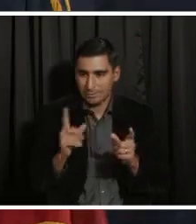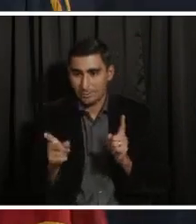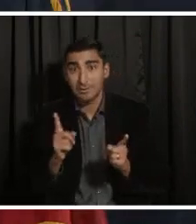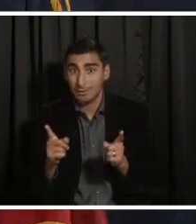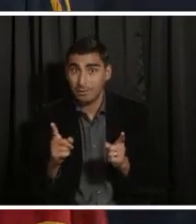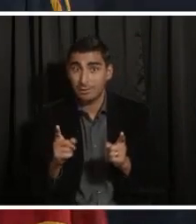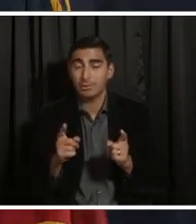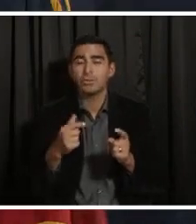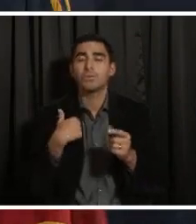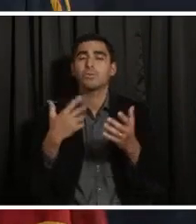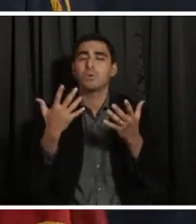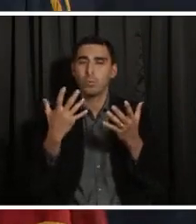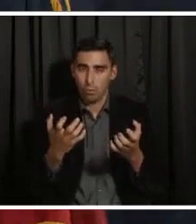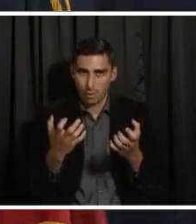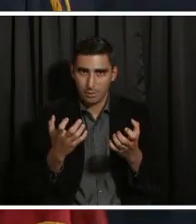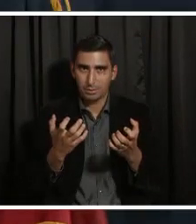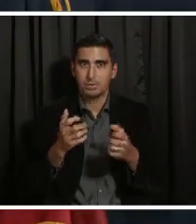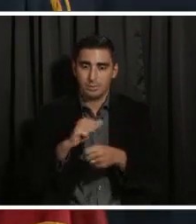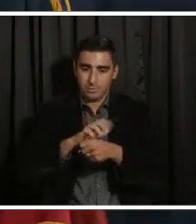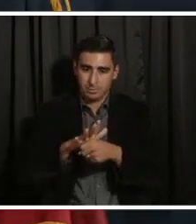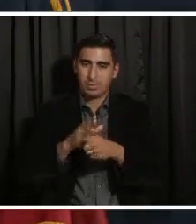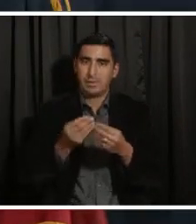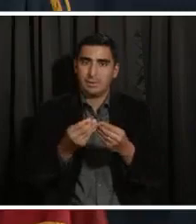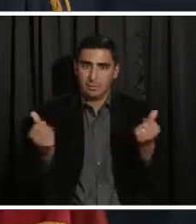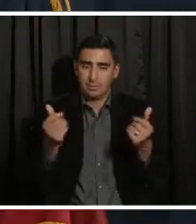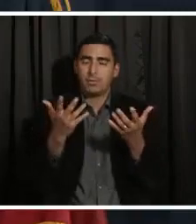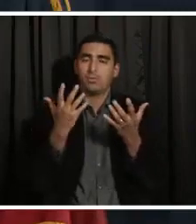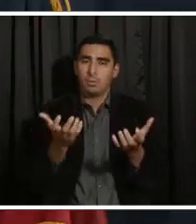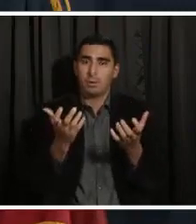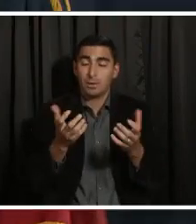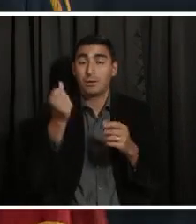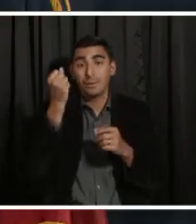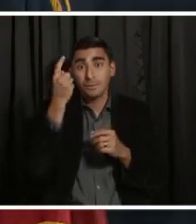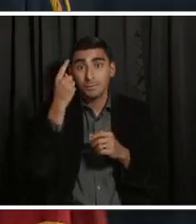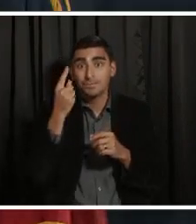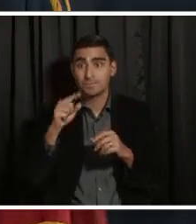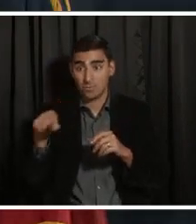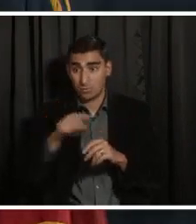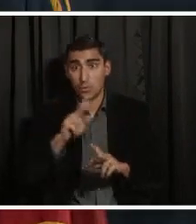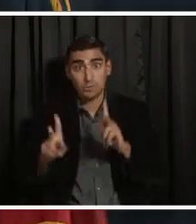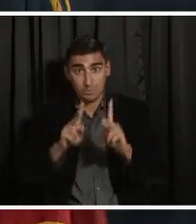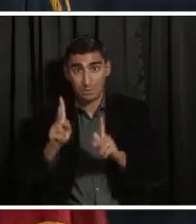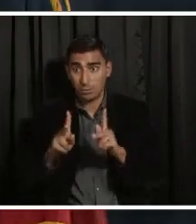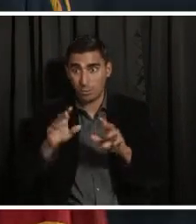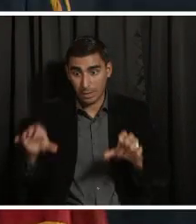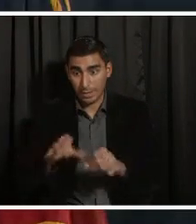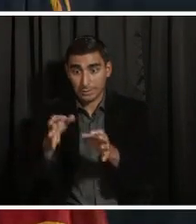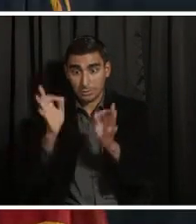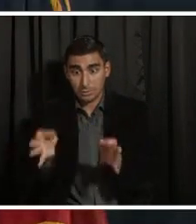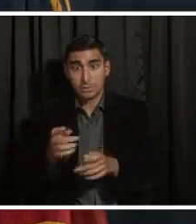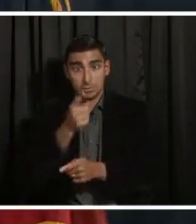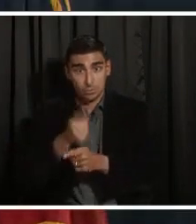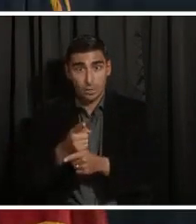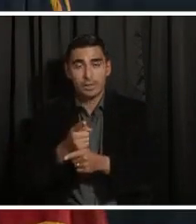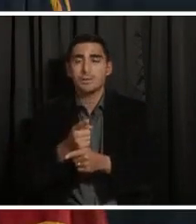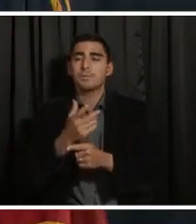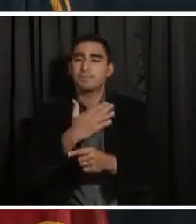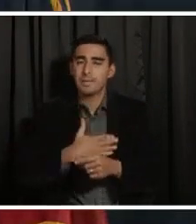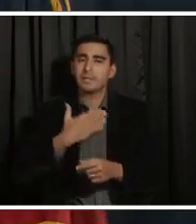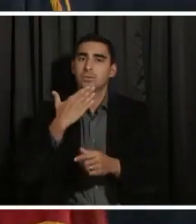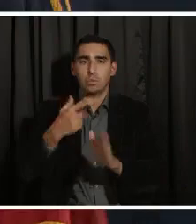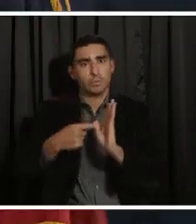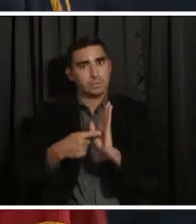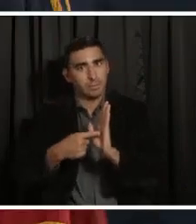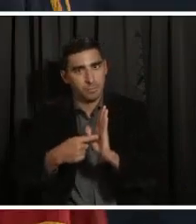doing everything right and want to continue to do everything right, and really be model Coloradans, get your flu vaccine and get your